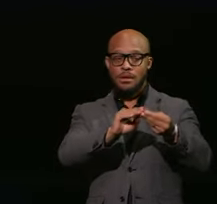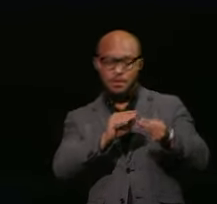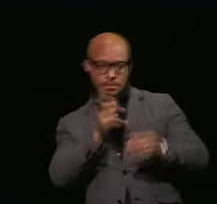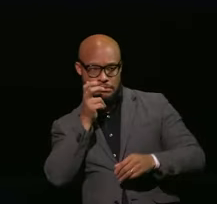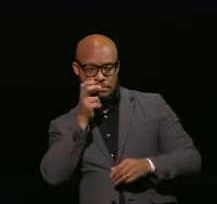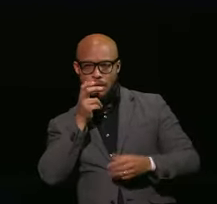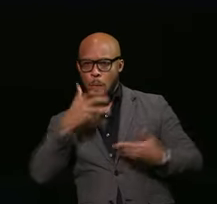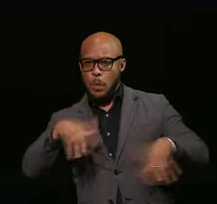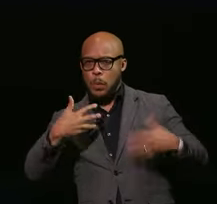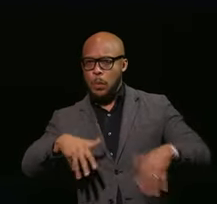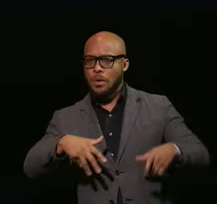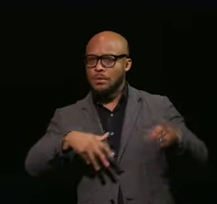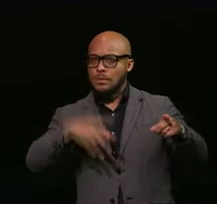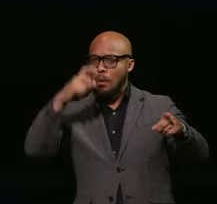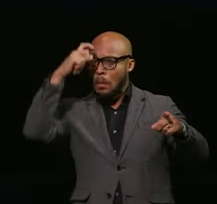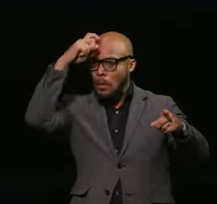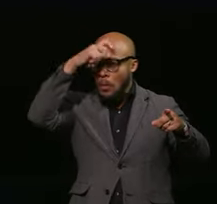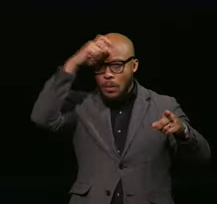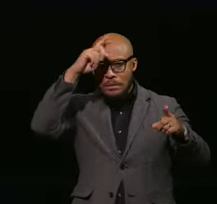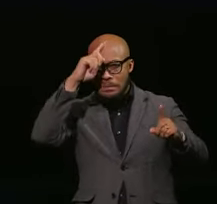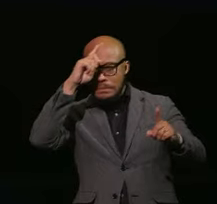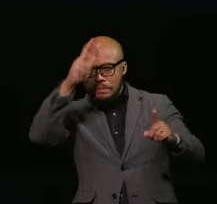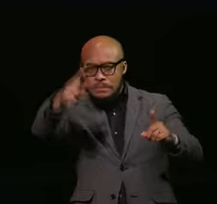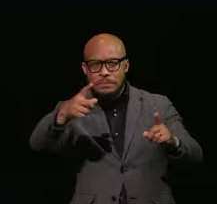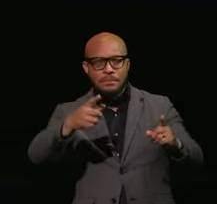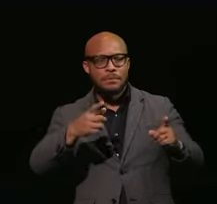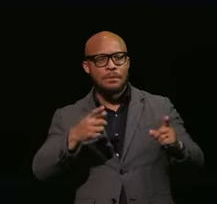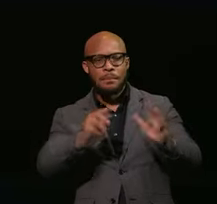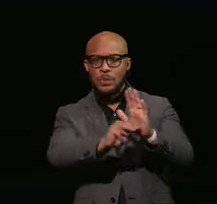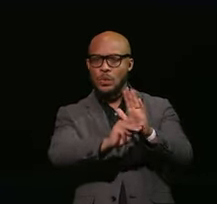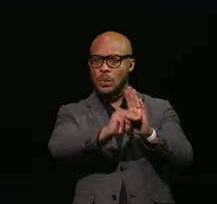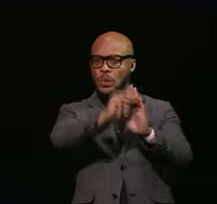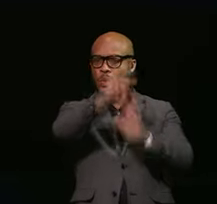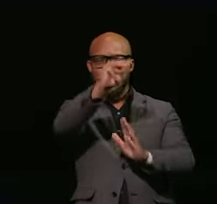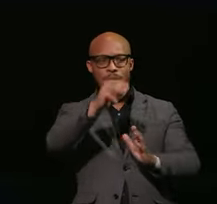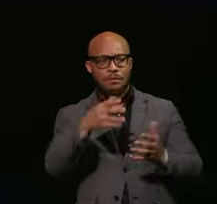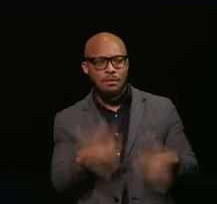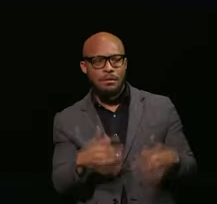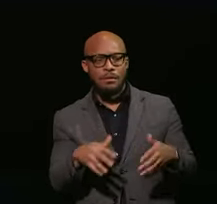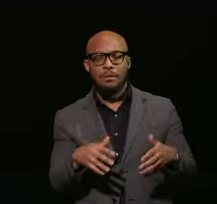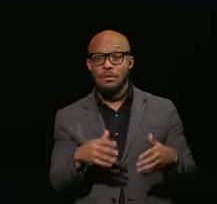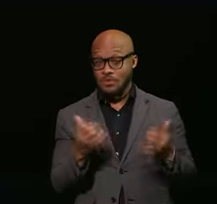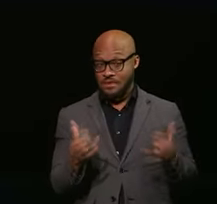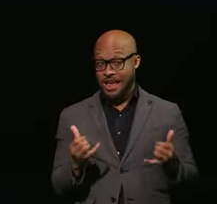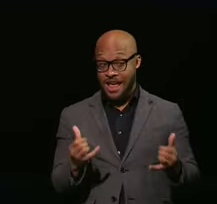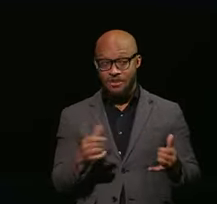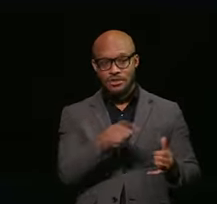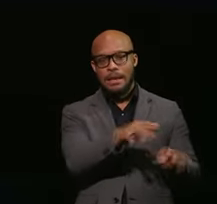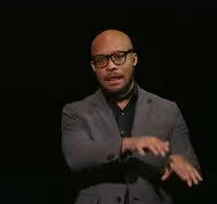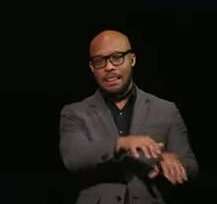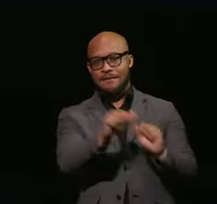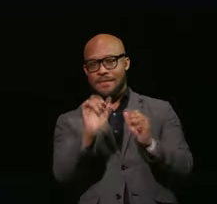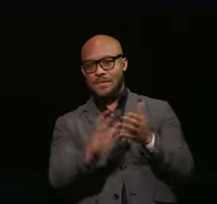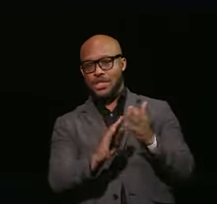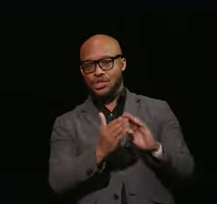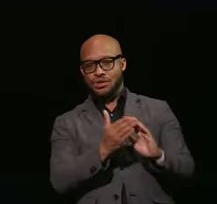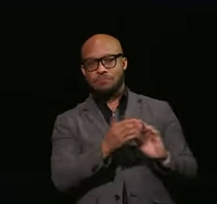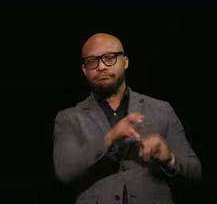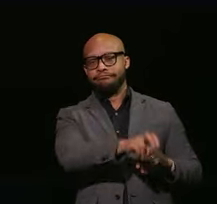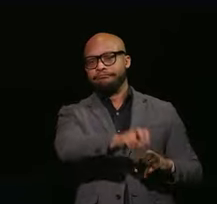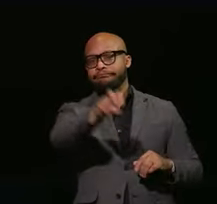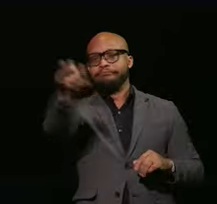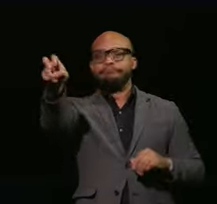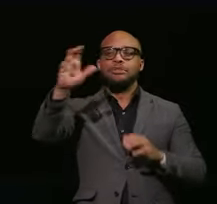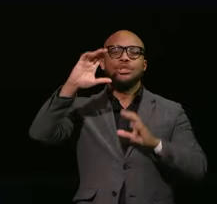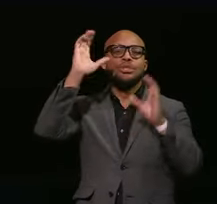intuitive and intelligent. And so the fact that she has now left the village and is seeking her education